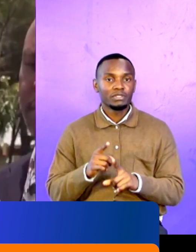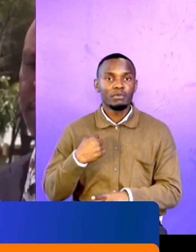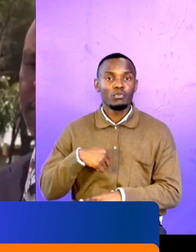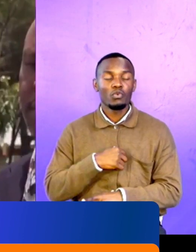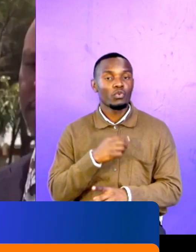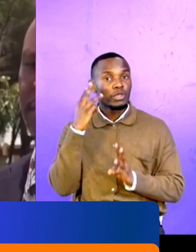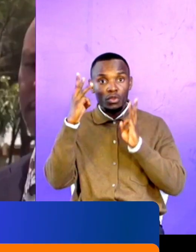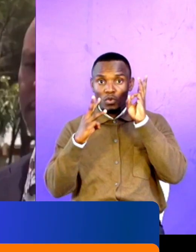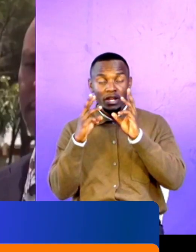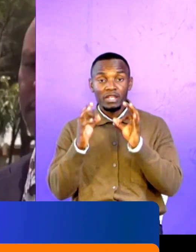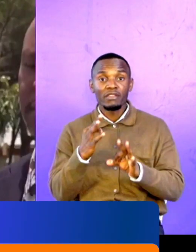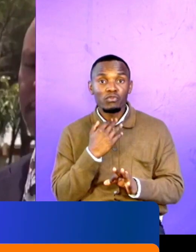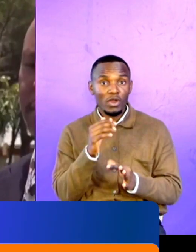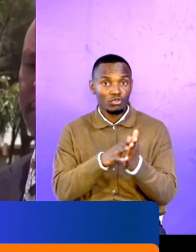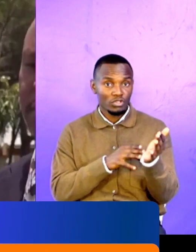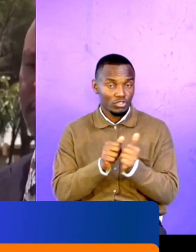generation,